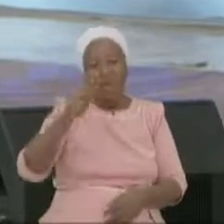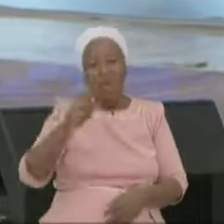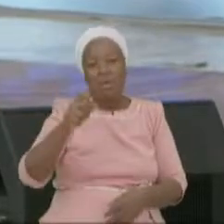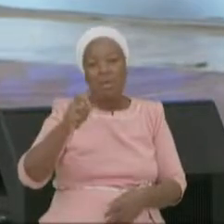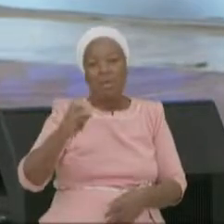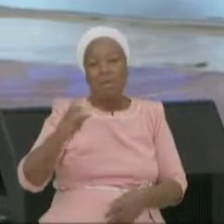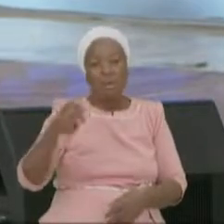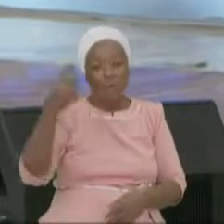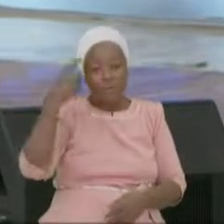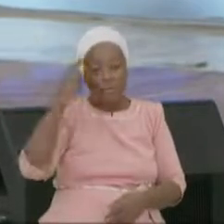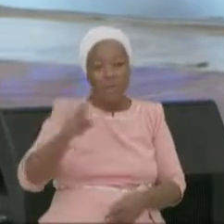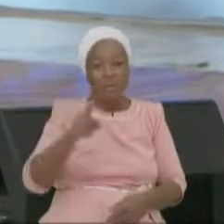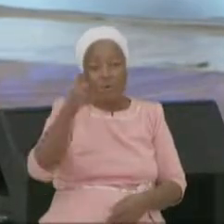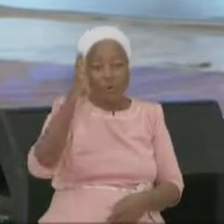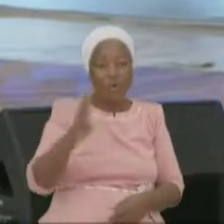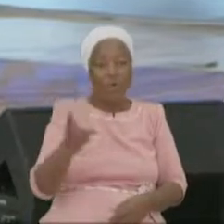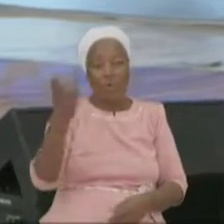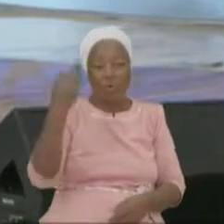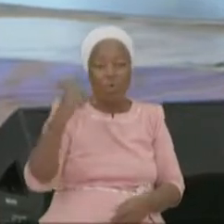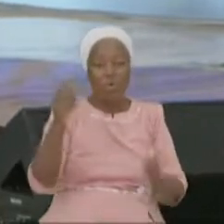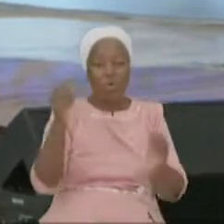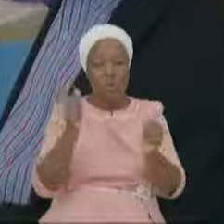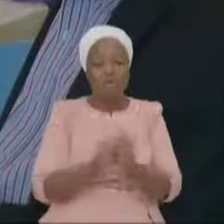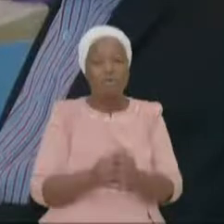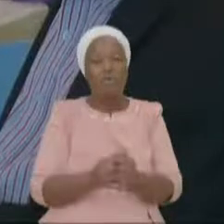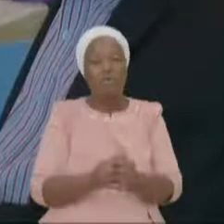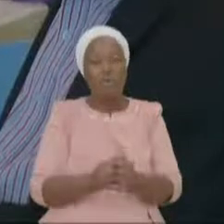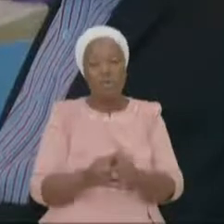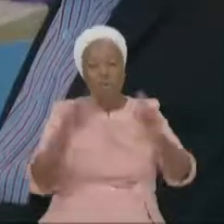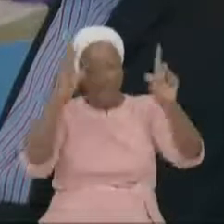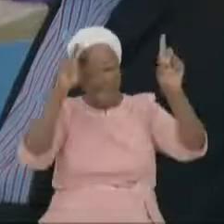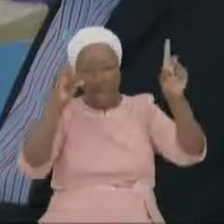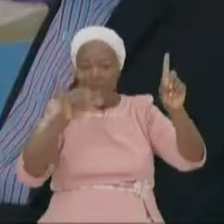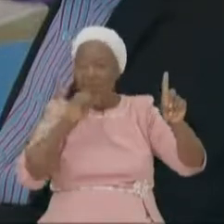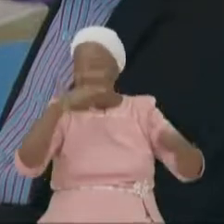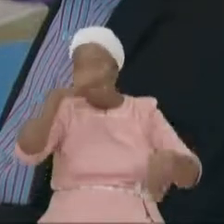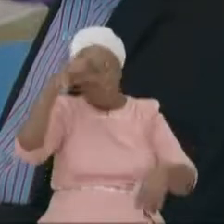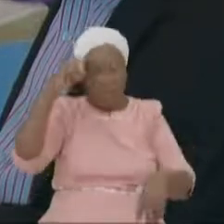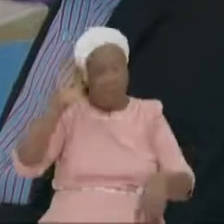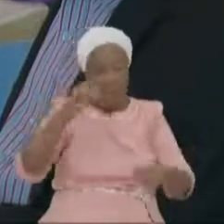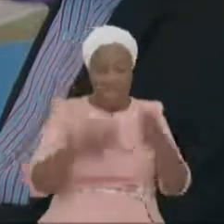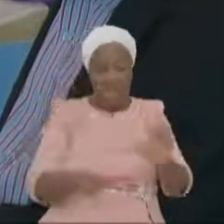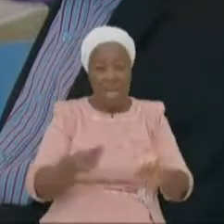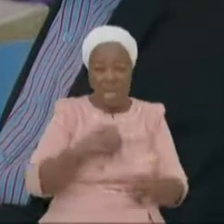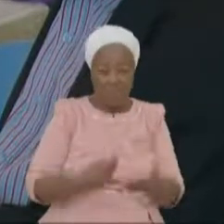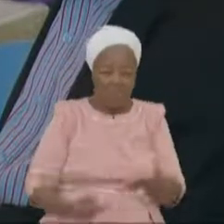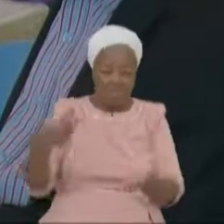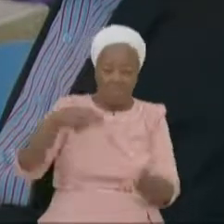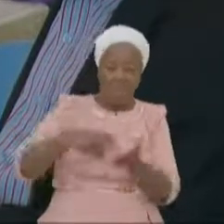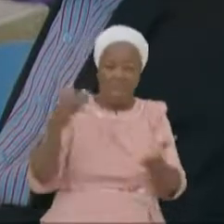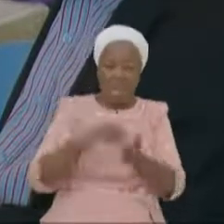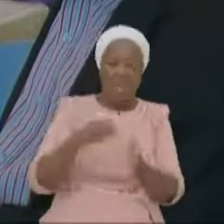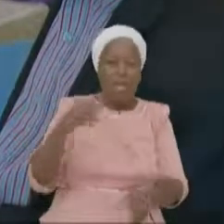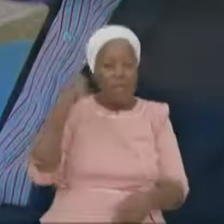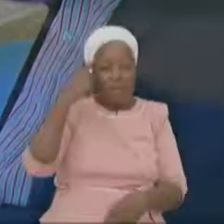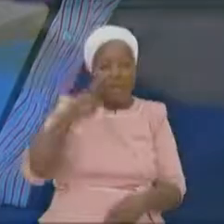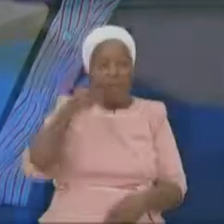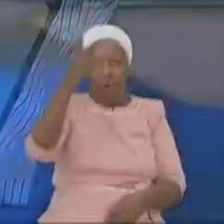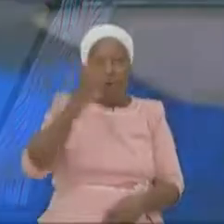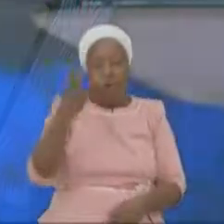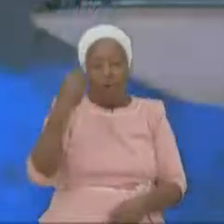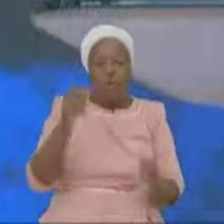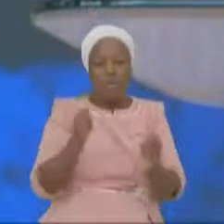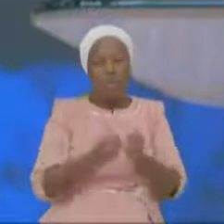God was with him. Not because he died and rose again, for God was with